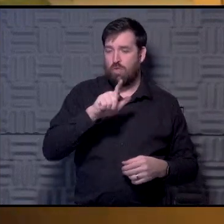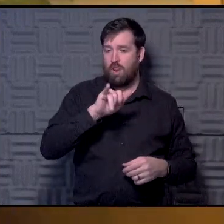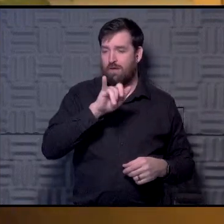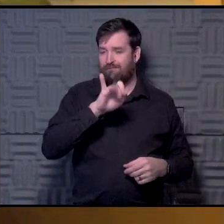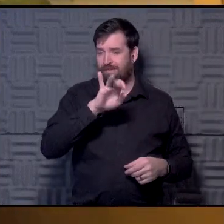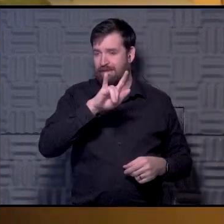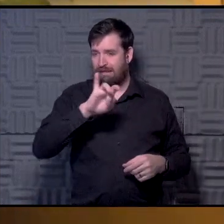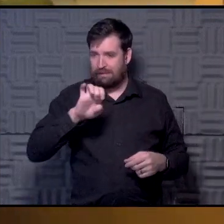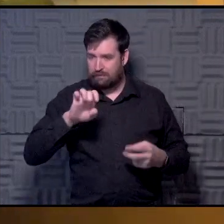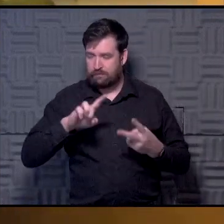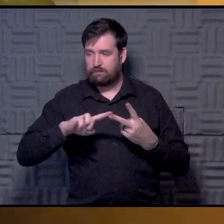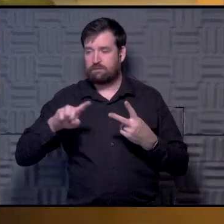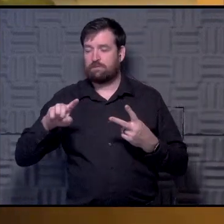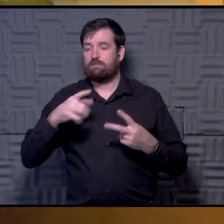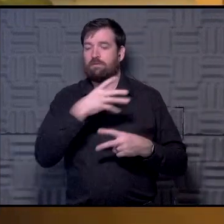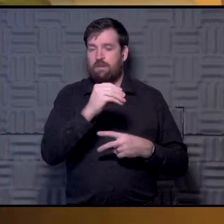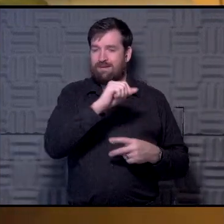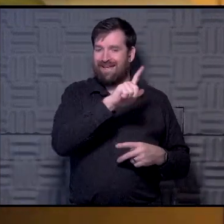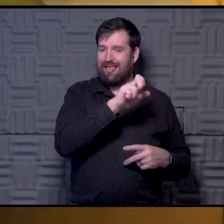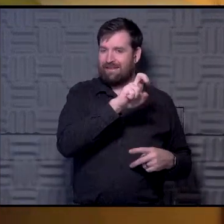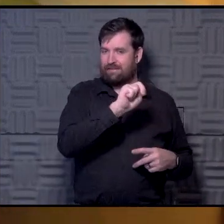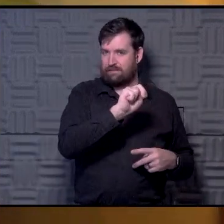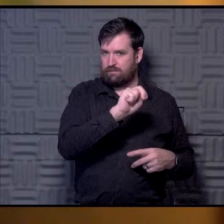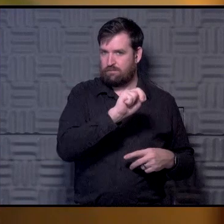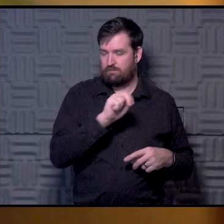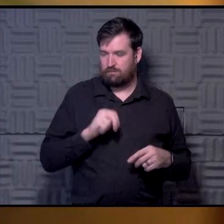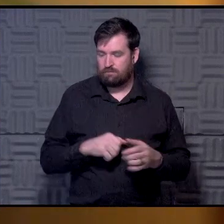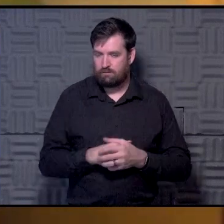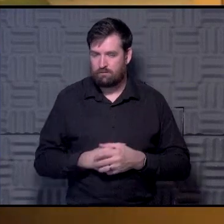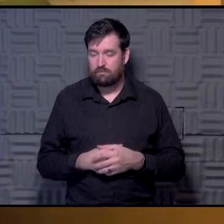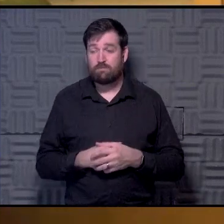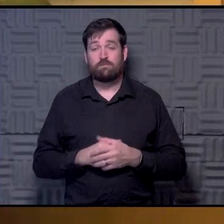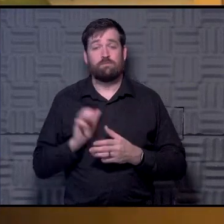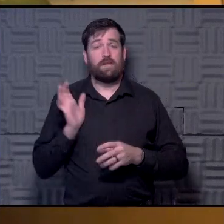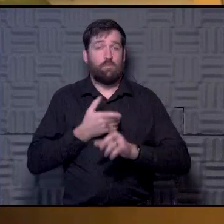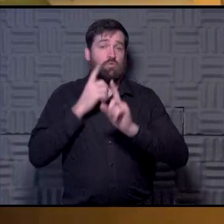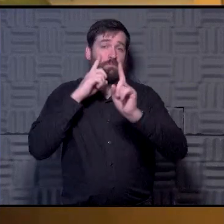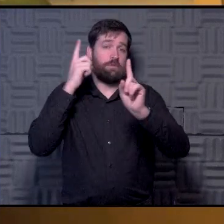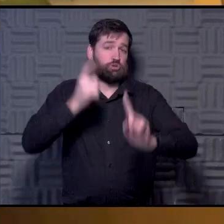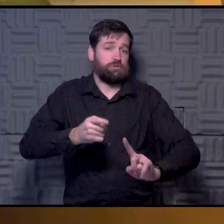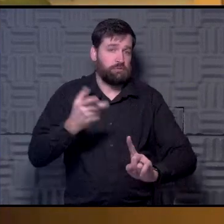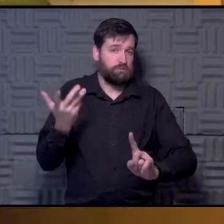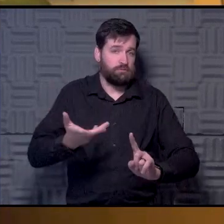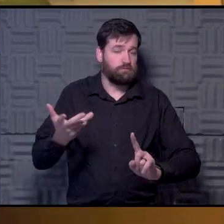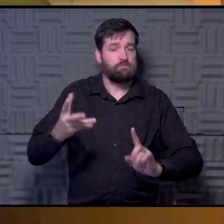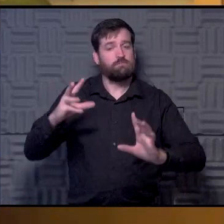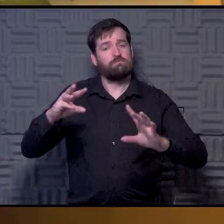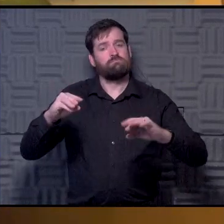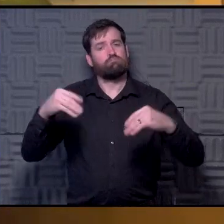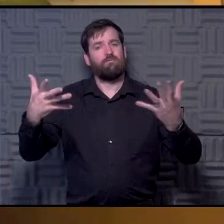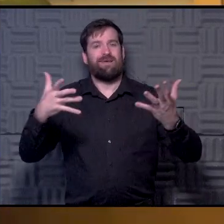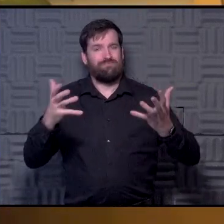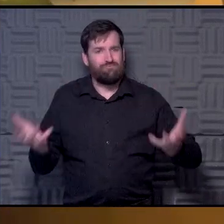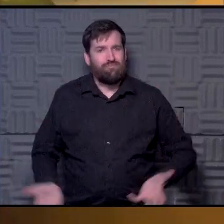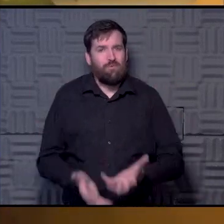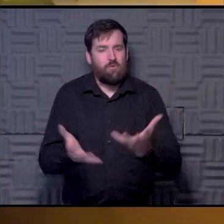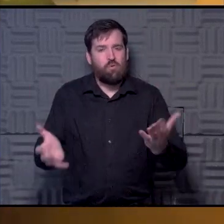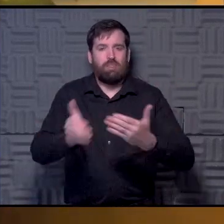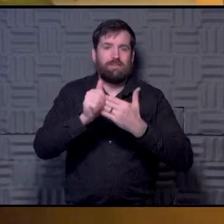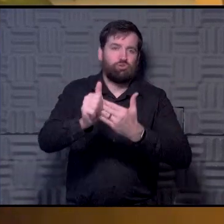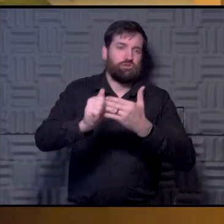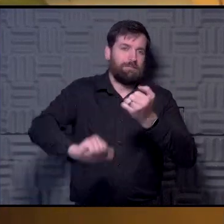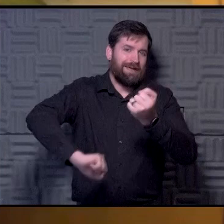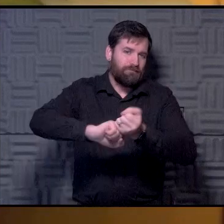in Missouri and Allen County in Kansas. Our mission is to provide or promote leadership advocacy